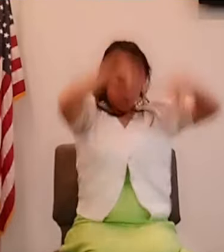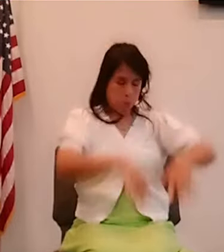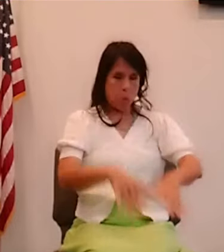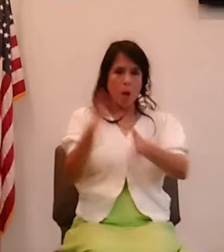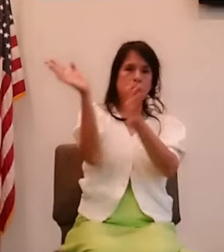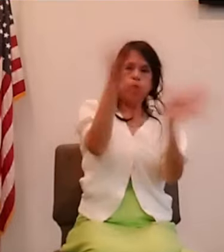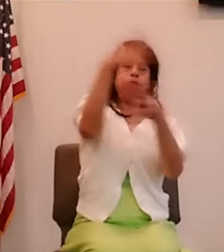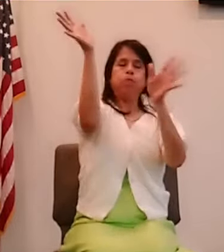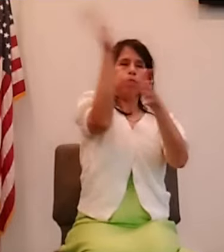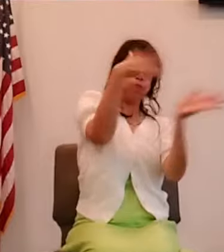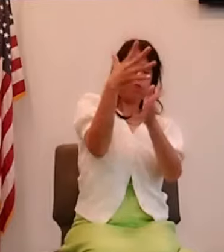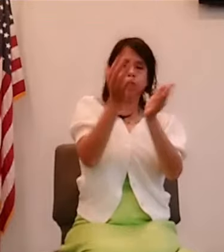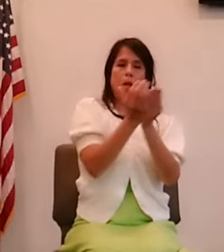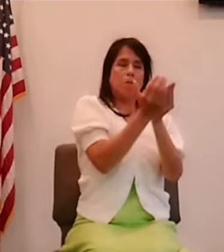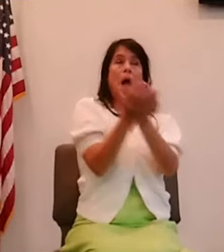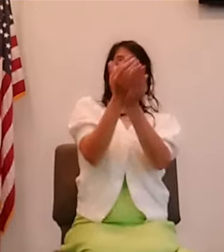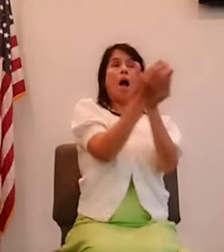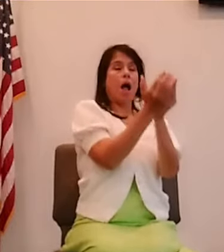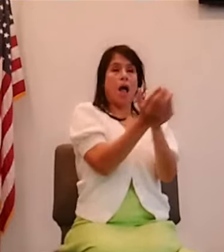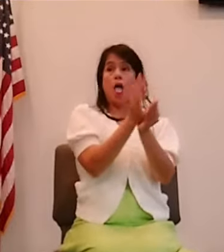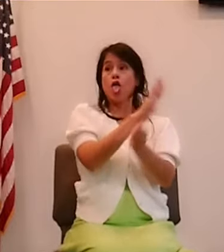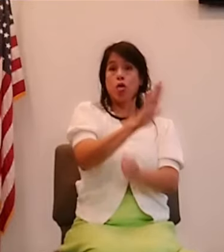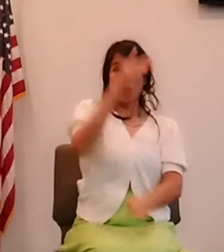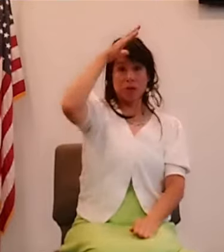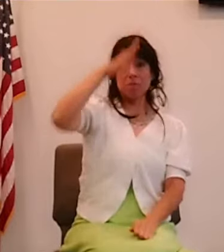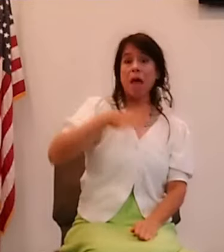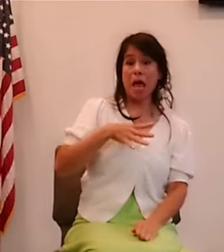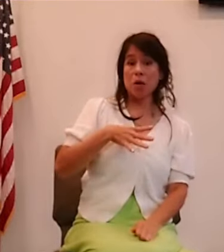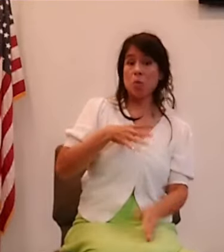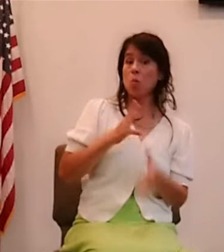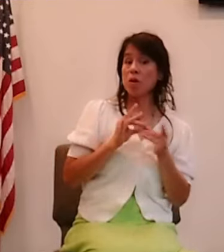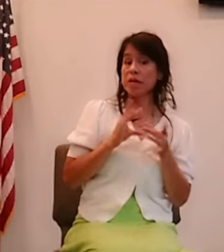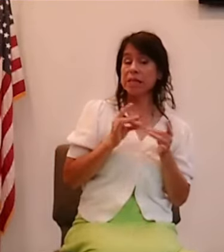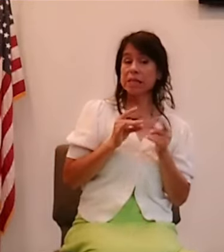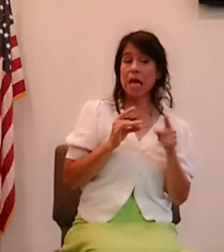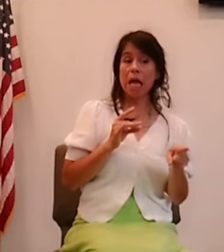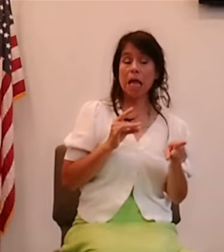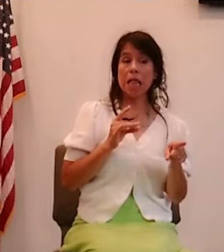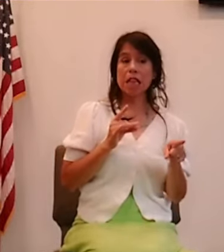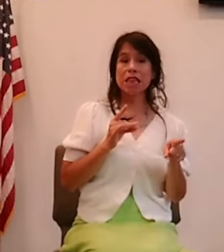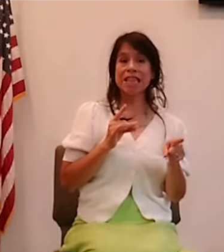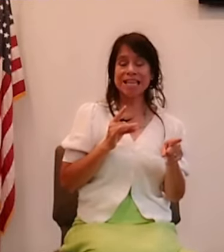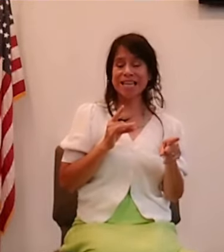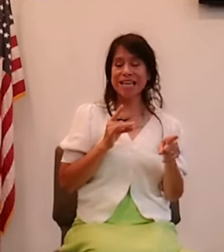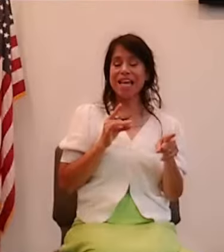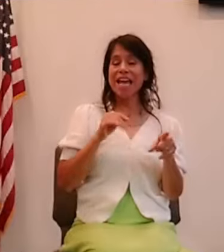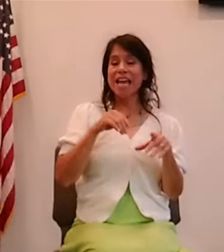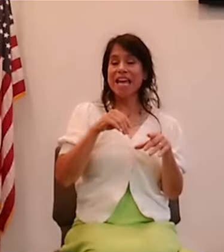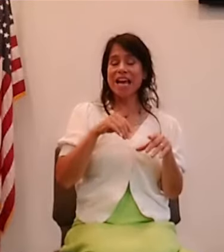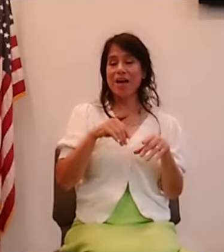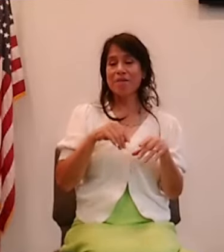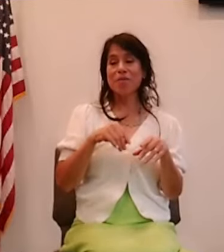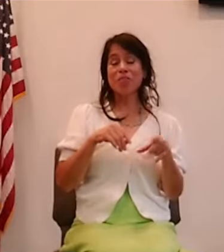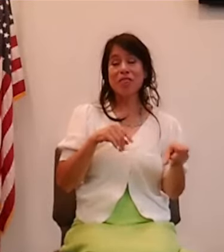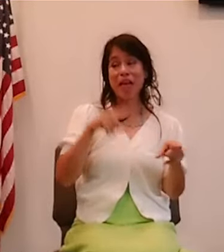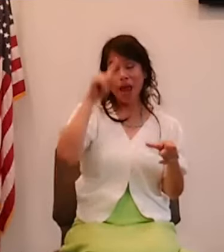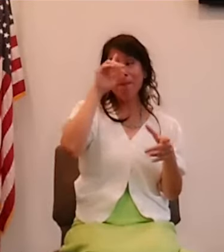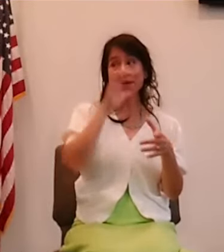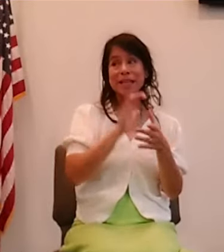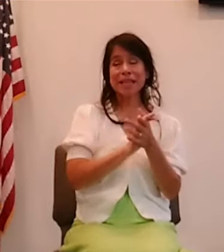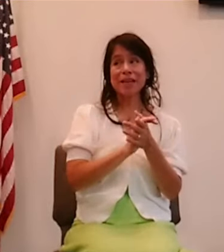up, believe me, men of the sea, what do they say? There are no atheists in foxholes. Well, there are